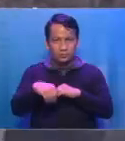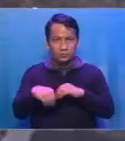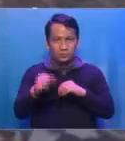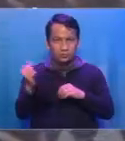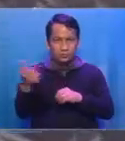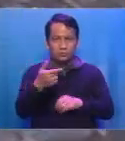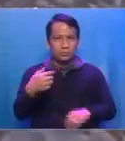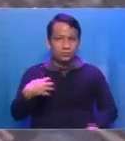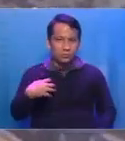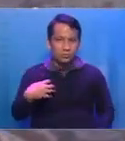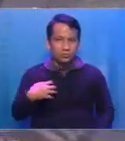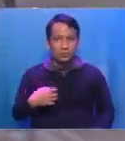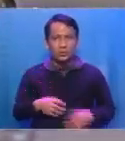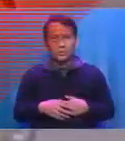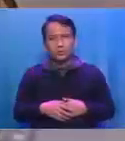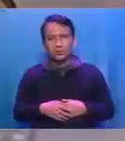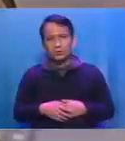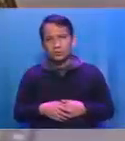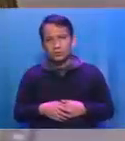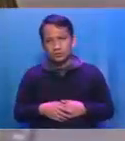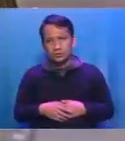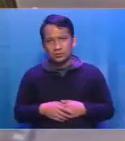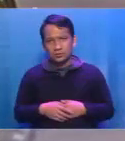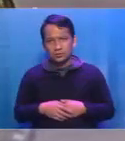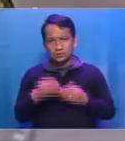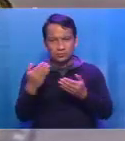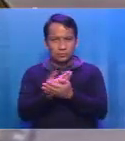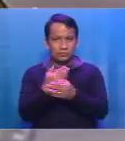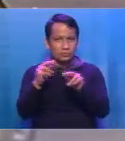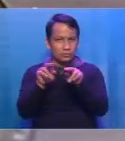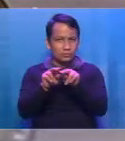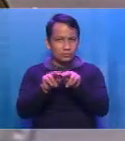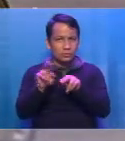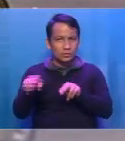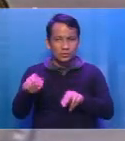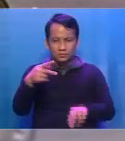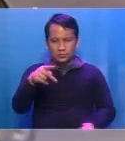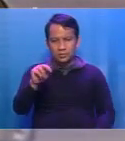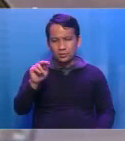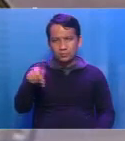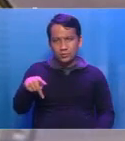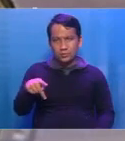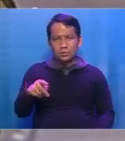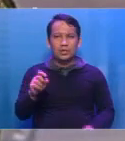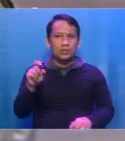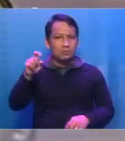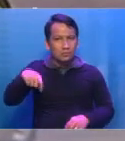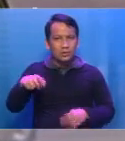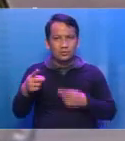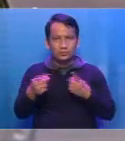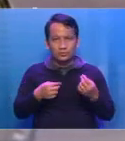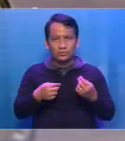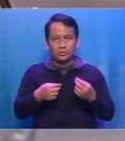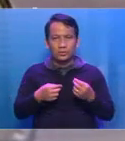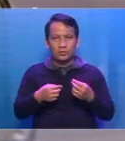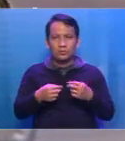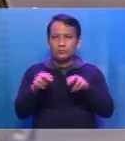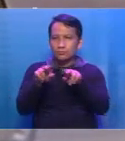ng pulisya. New normal for the PNP should be doing your